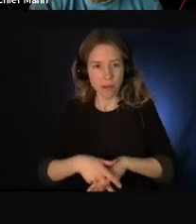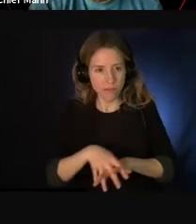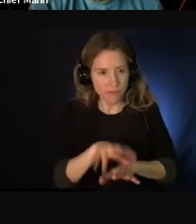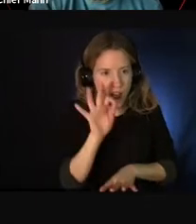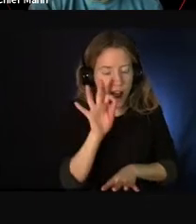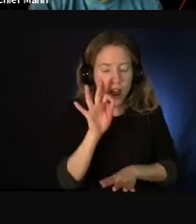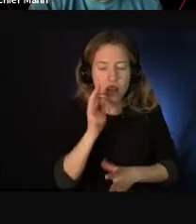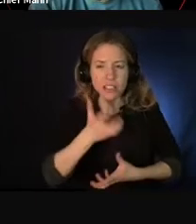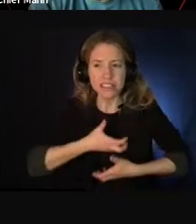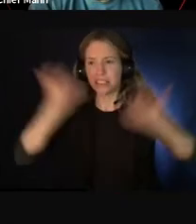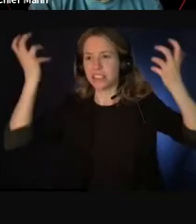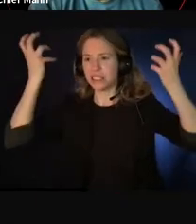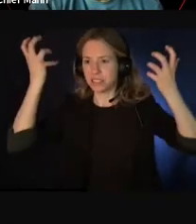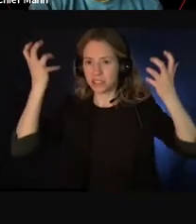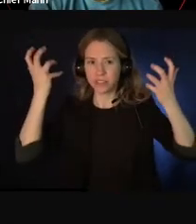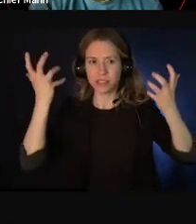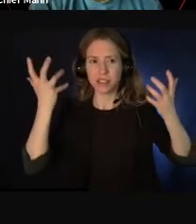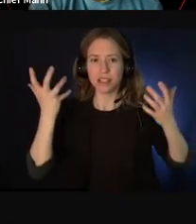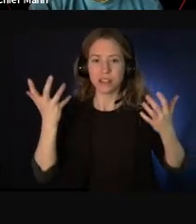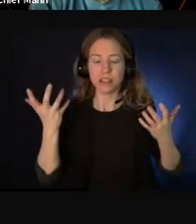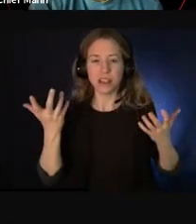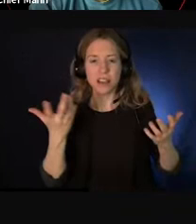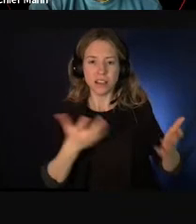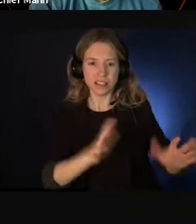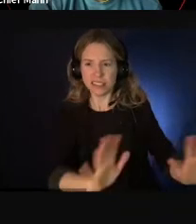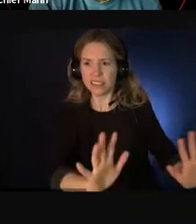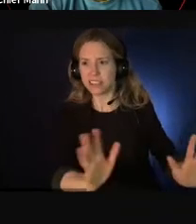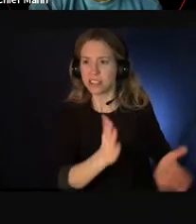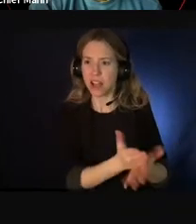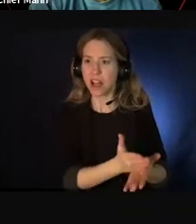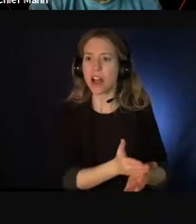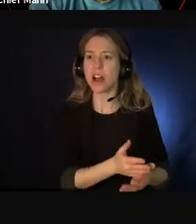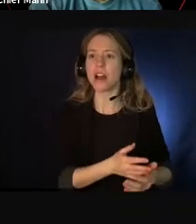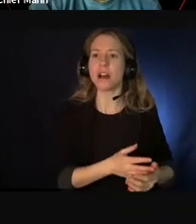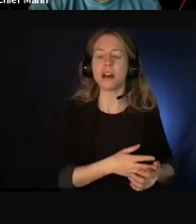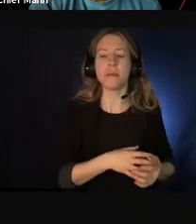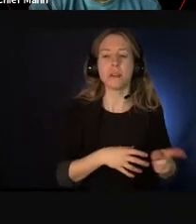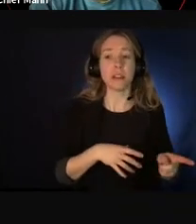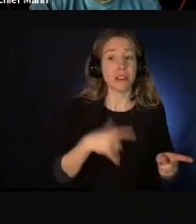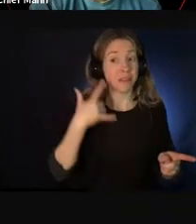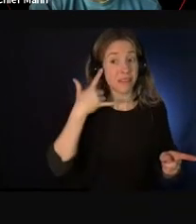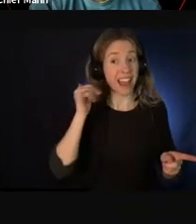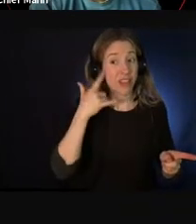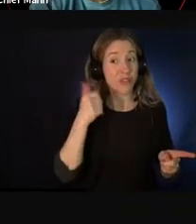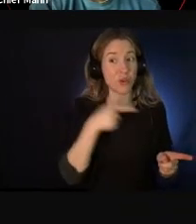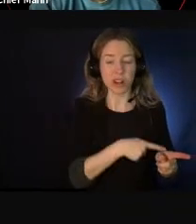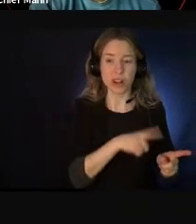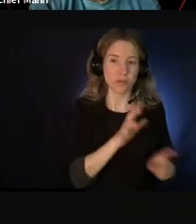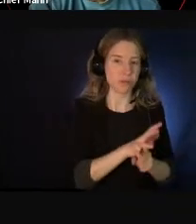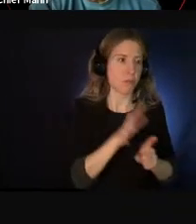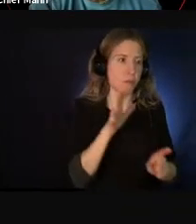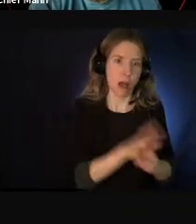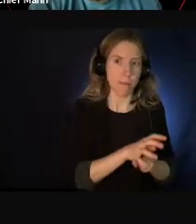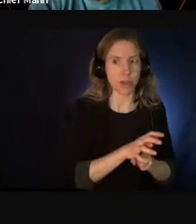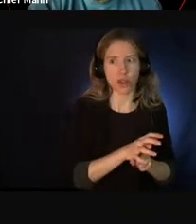that. But in California, that began to really take off in a bad way.